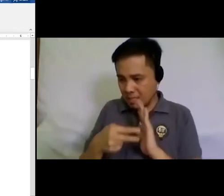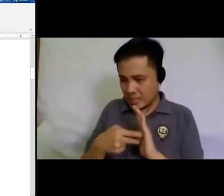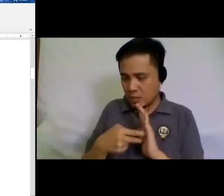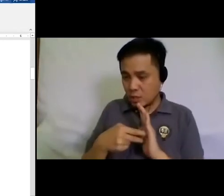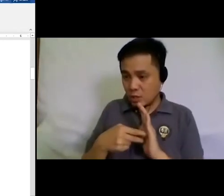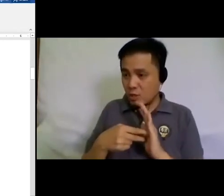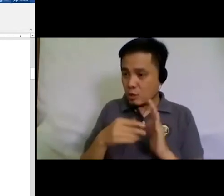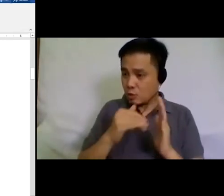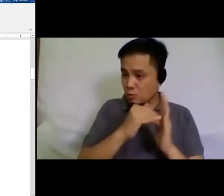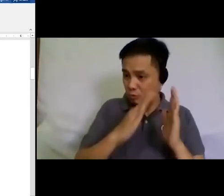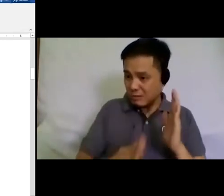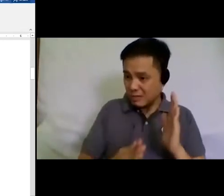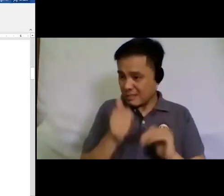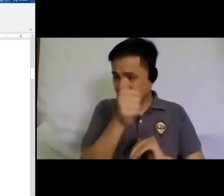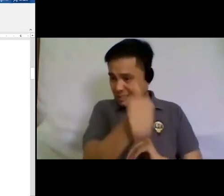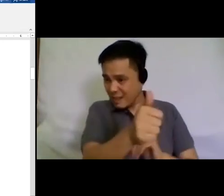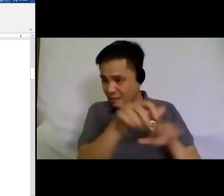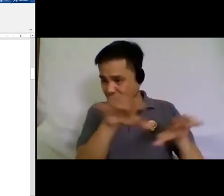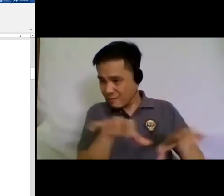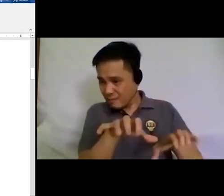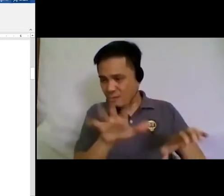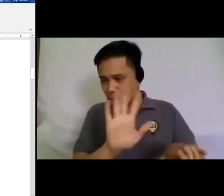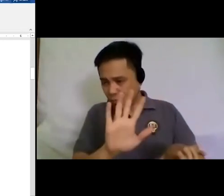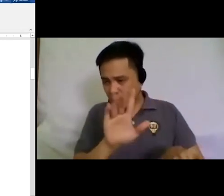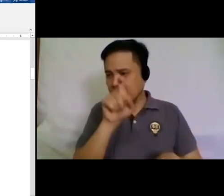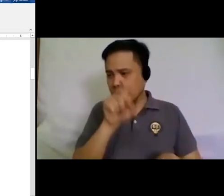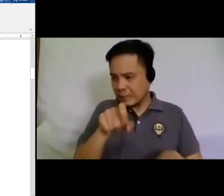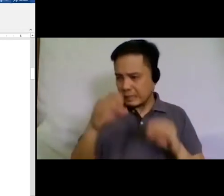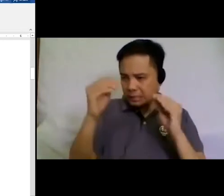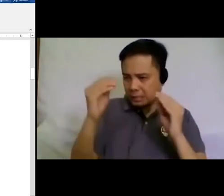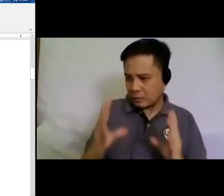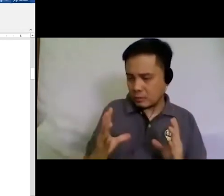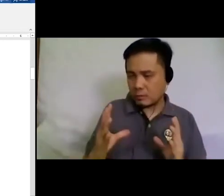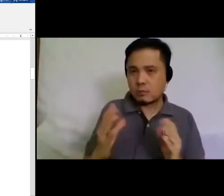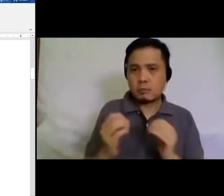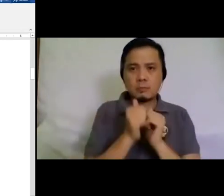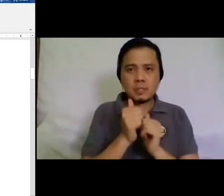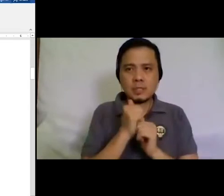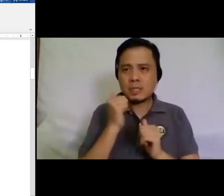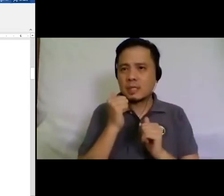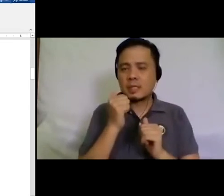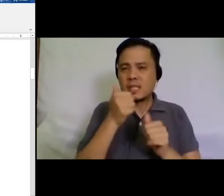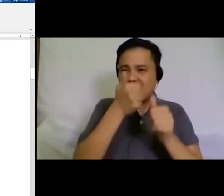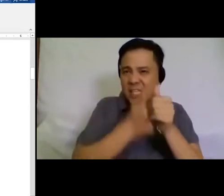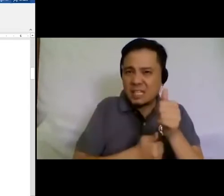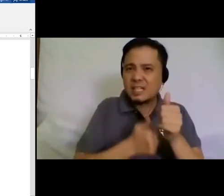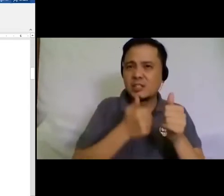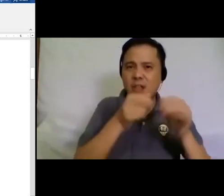a teacher. So all of these things, you need to think about each answer.